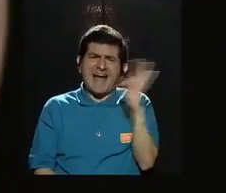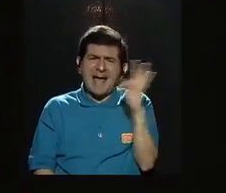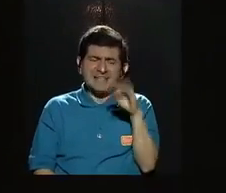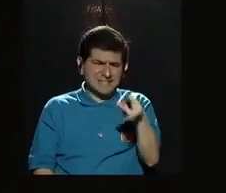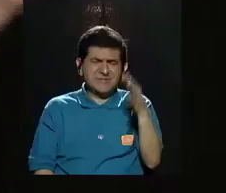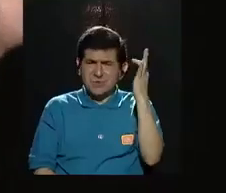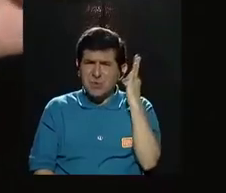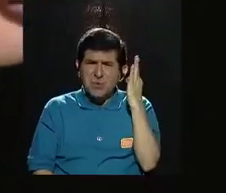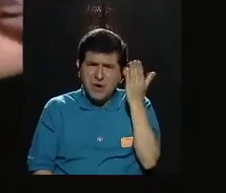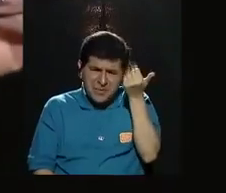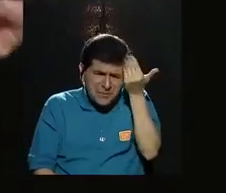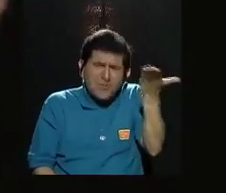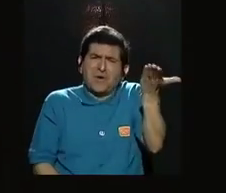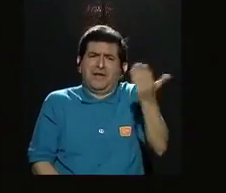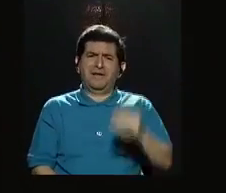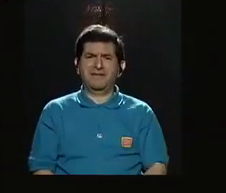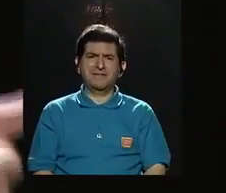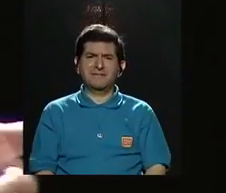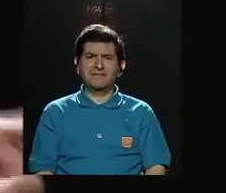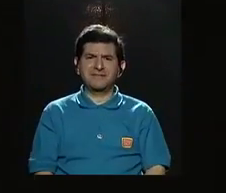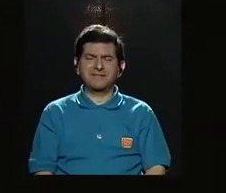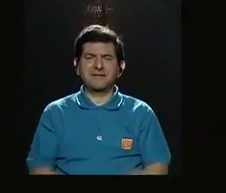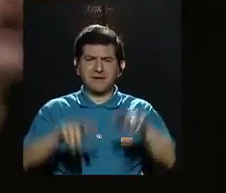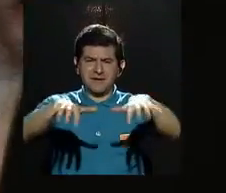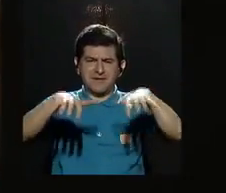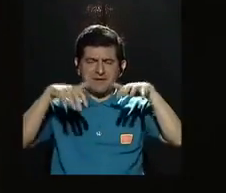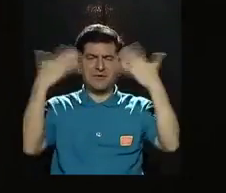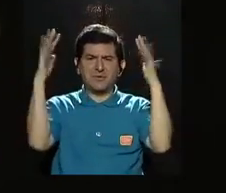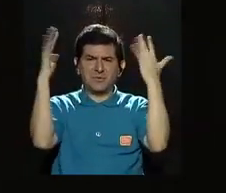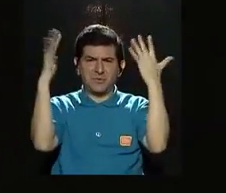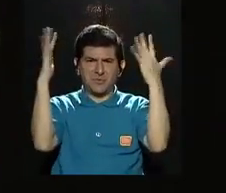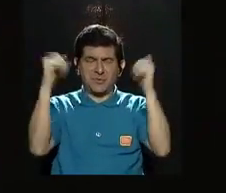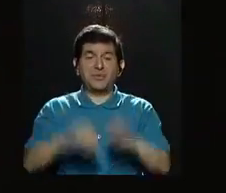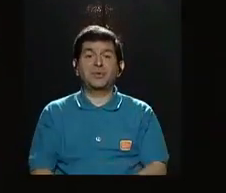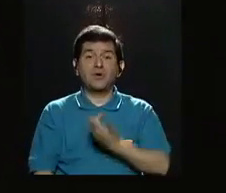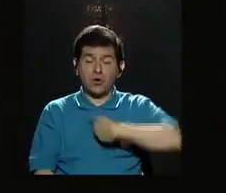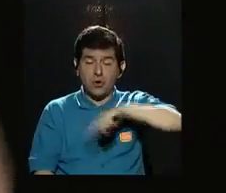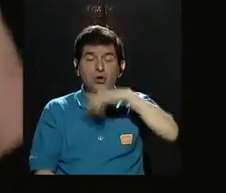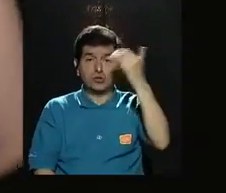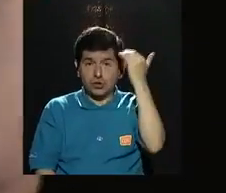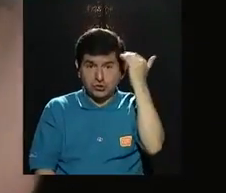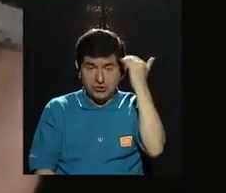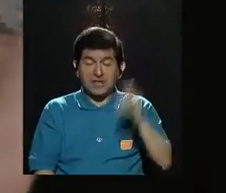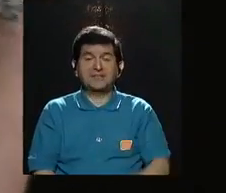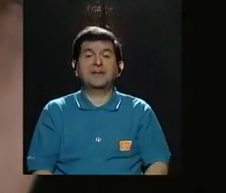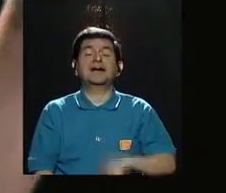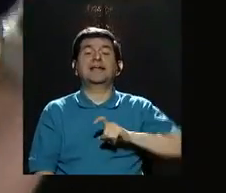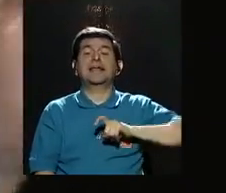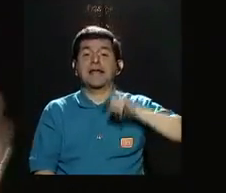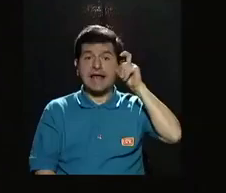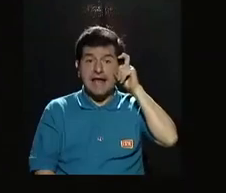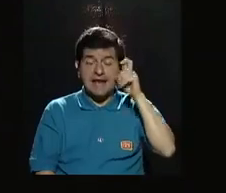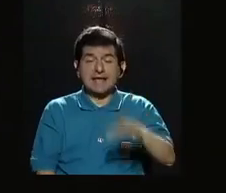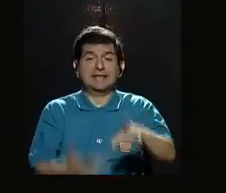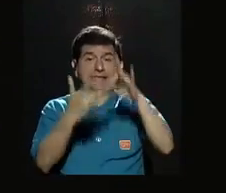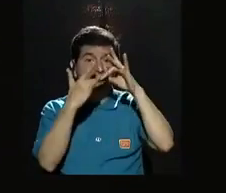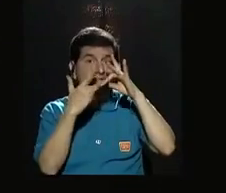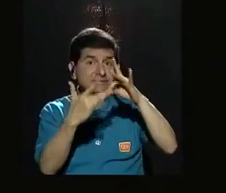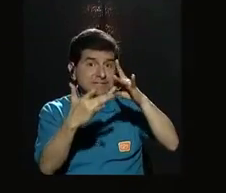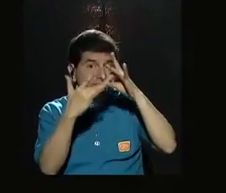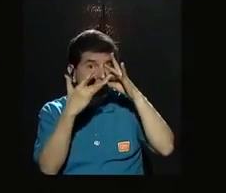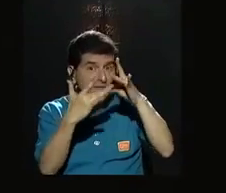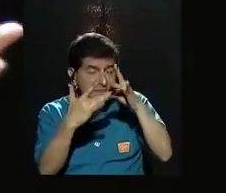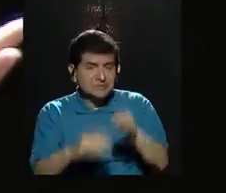Even though we know that gender And especially the binary structure